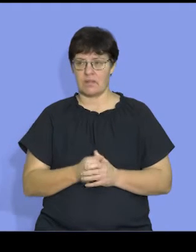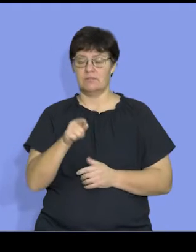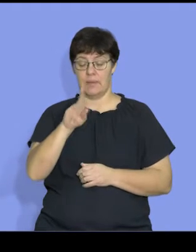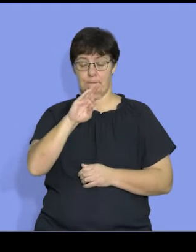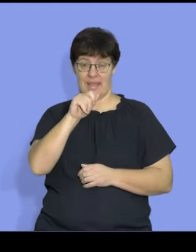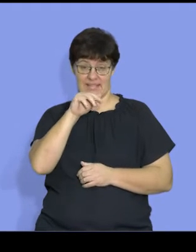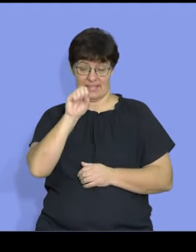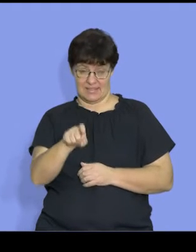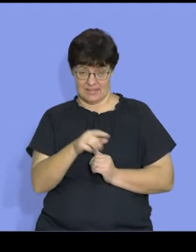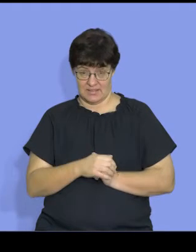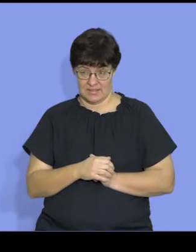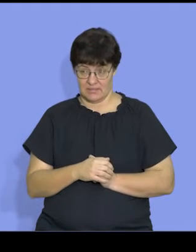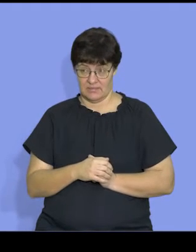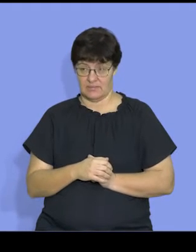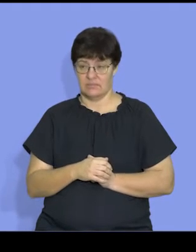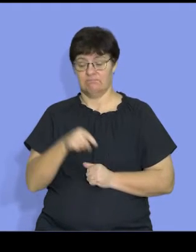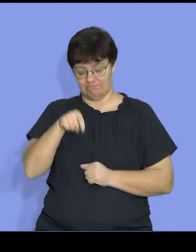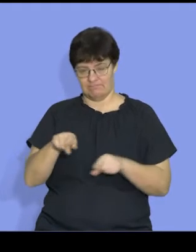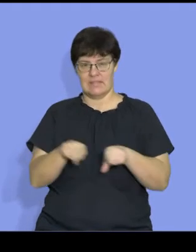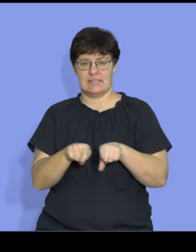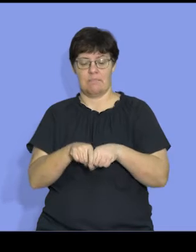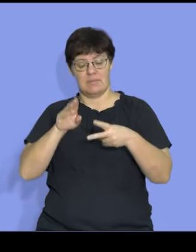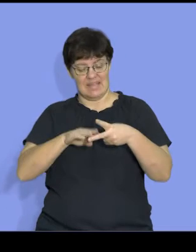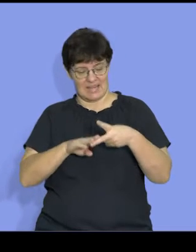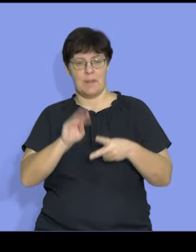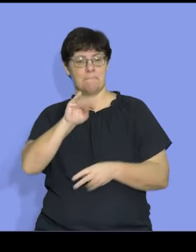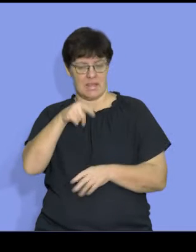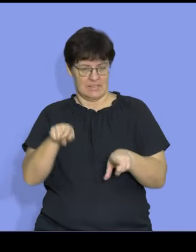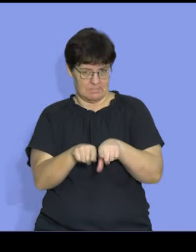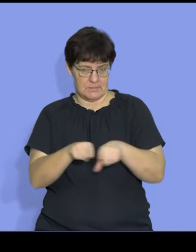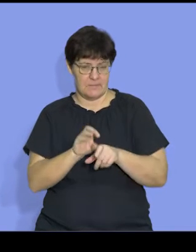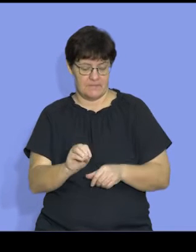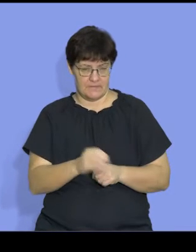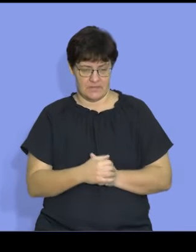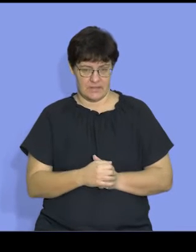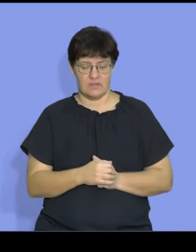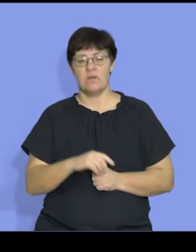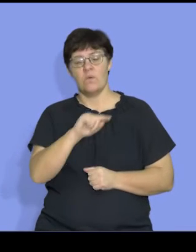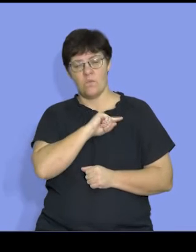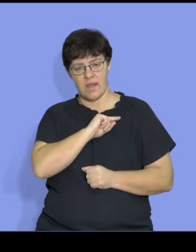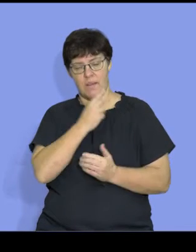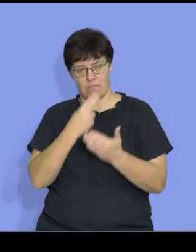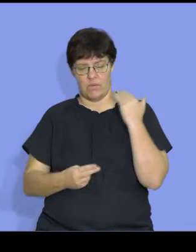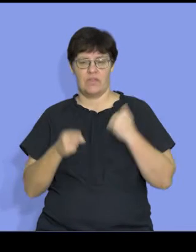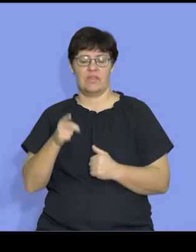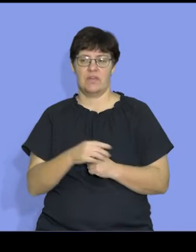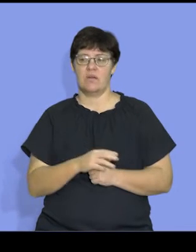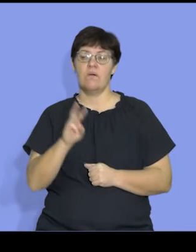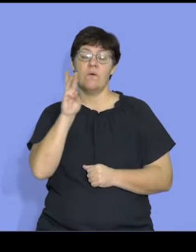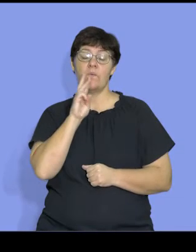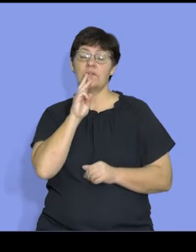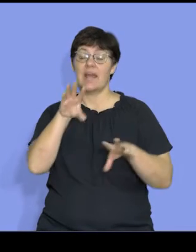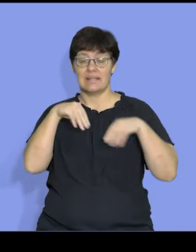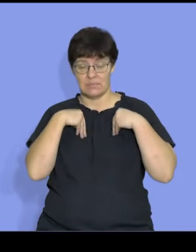base in the first reaction as well as in the second reaction. Why? Because in both cases, when water